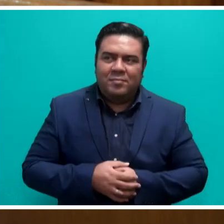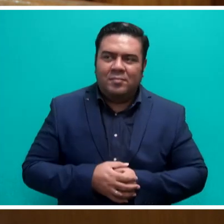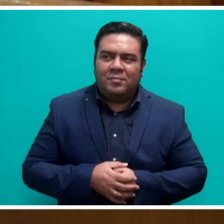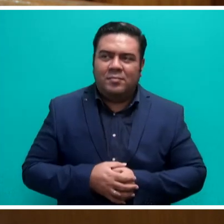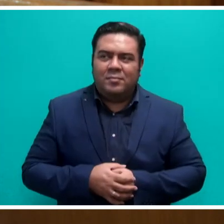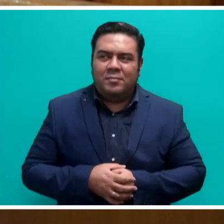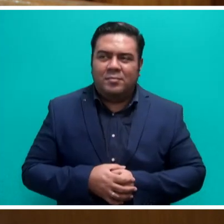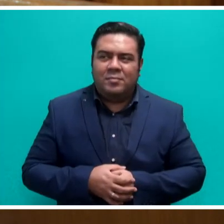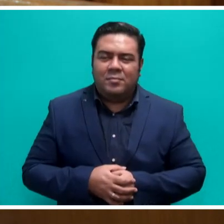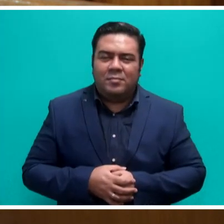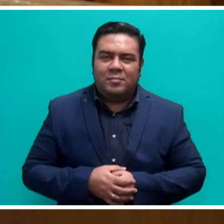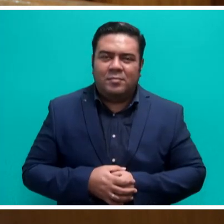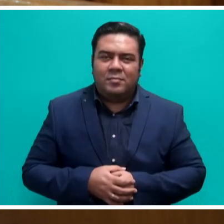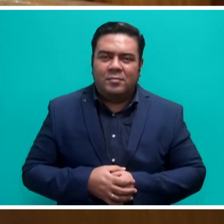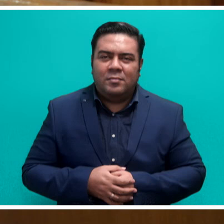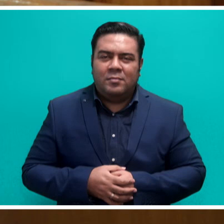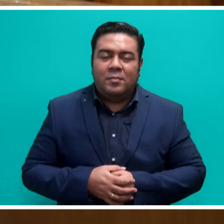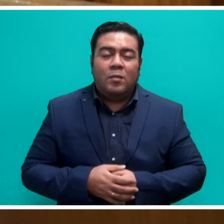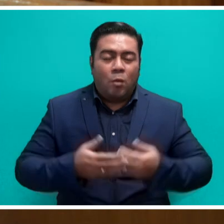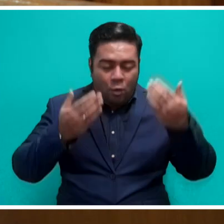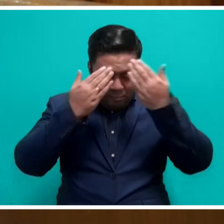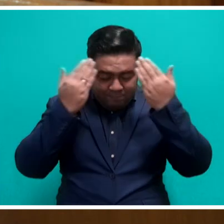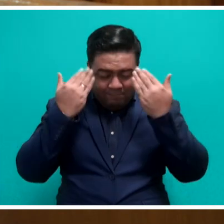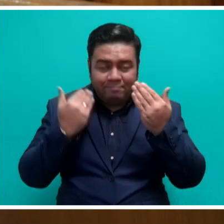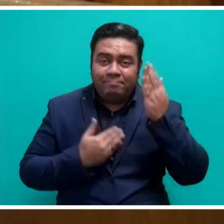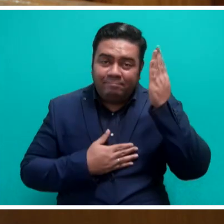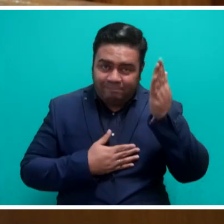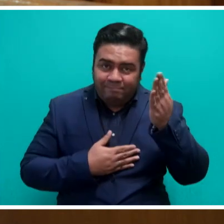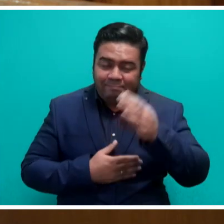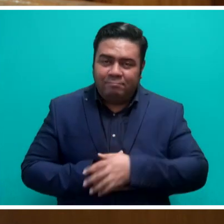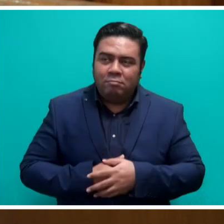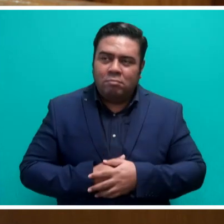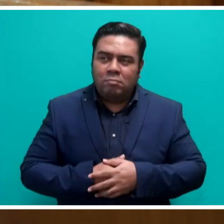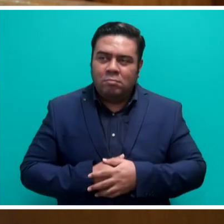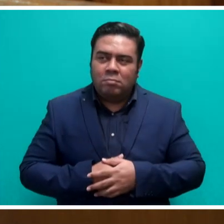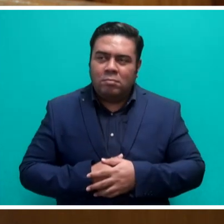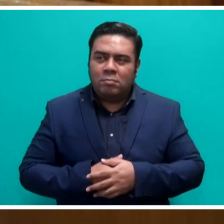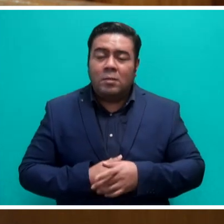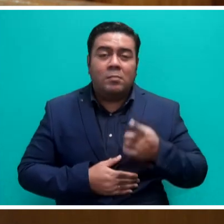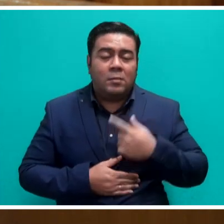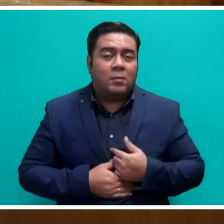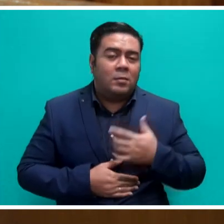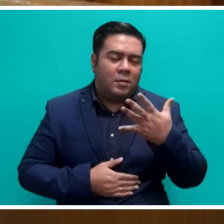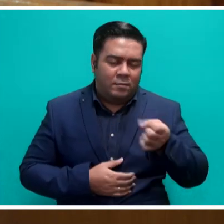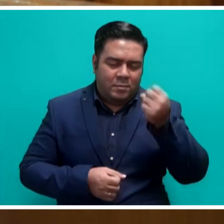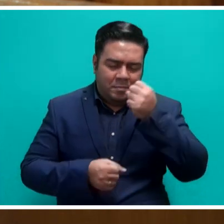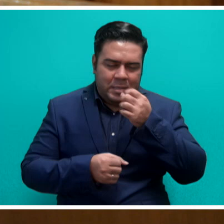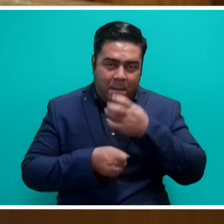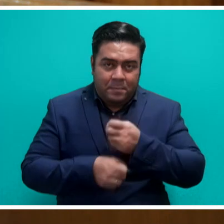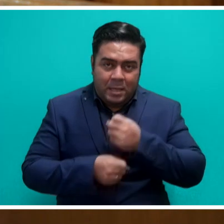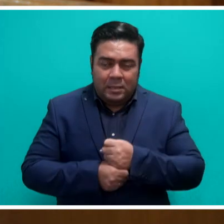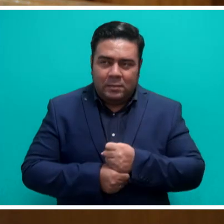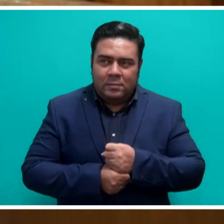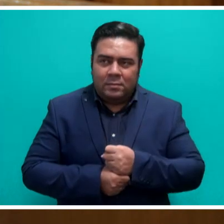Honorable Madam Deputy Speaker, I expect an update on these issues at